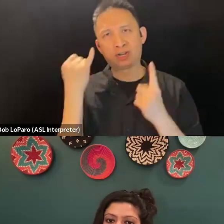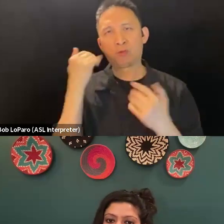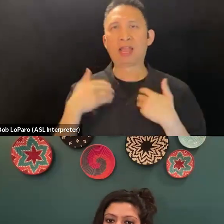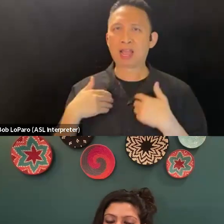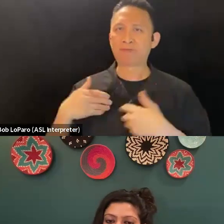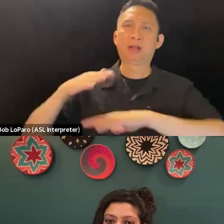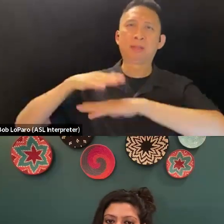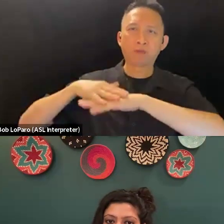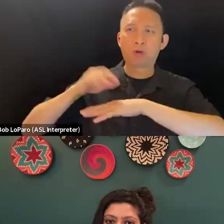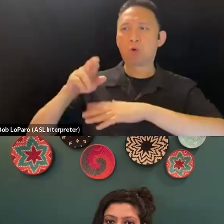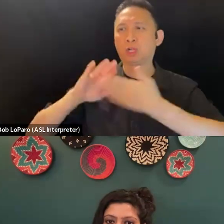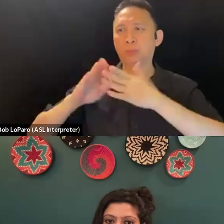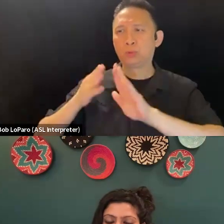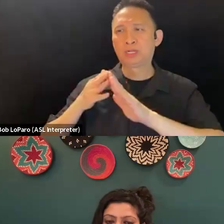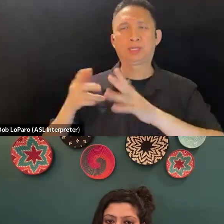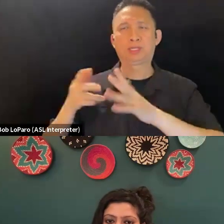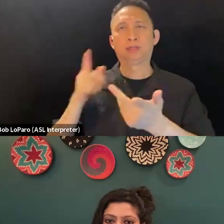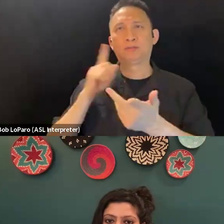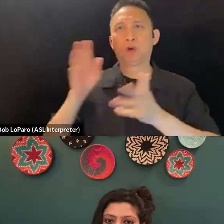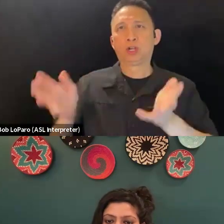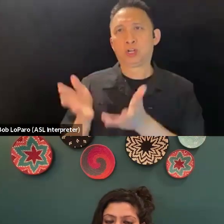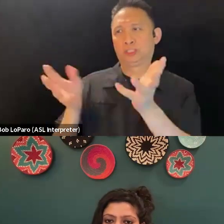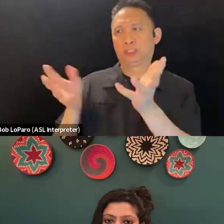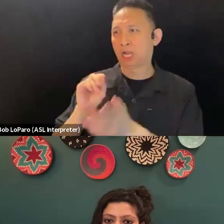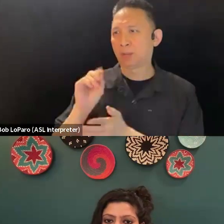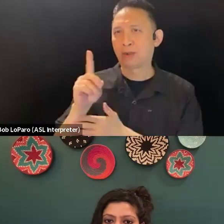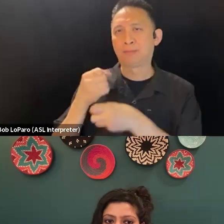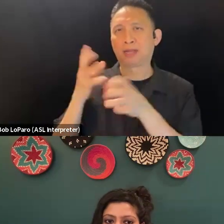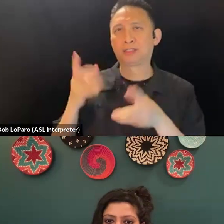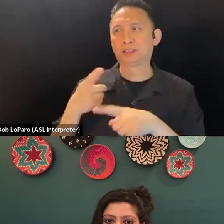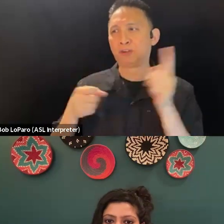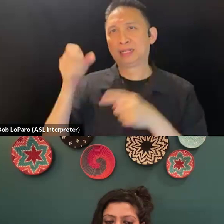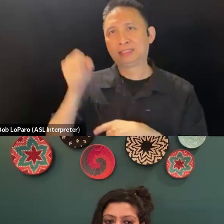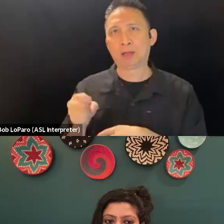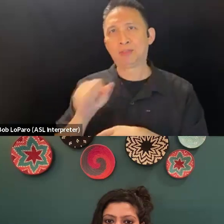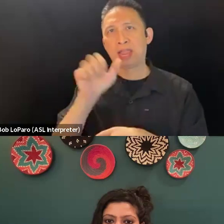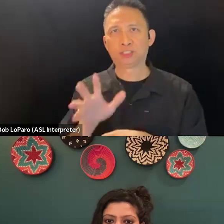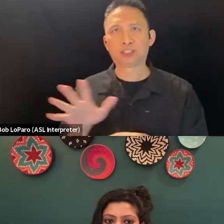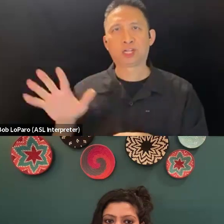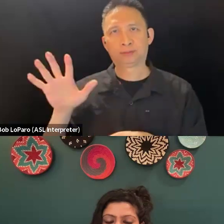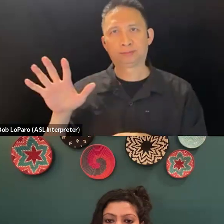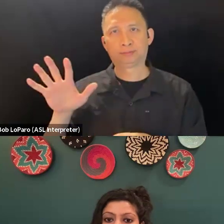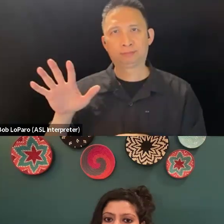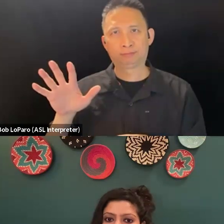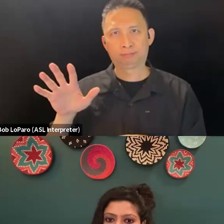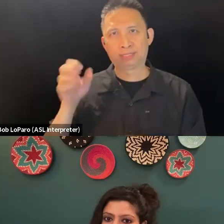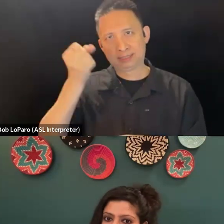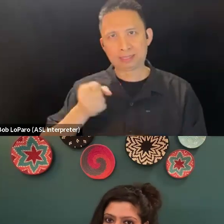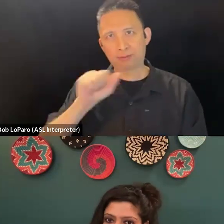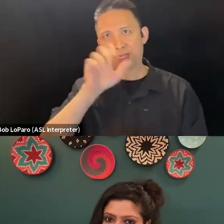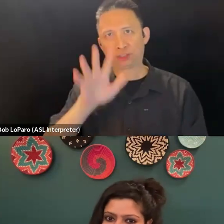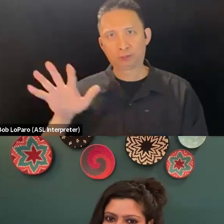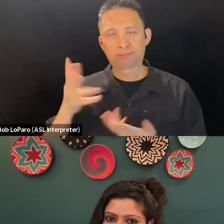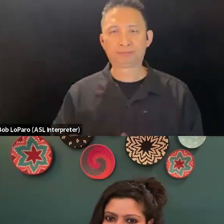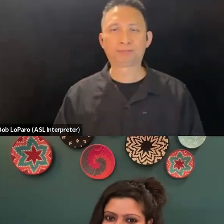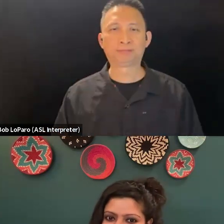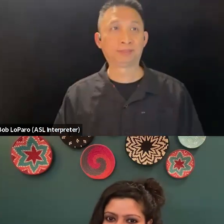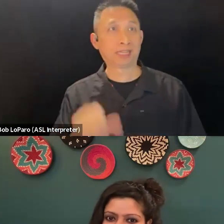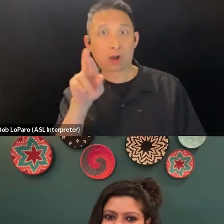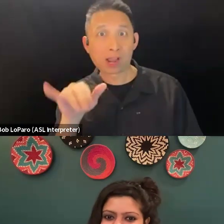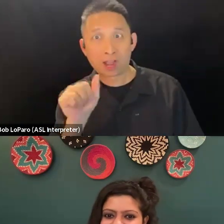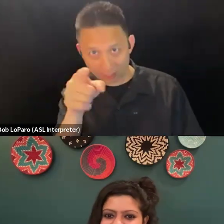use it? But for the most, I think most of us are trying to use it to, of course, see what we want to do next. Like I'm now directing, so